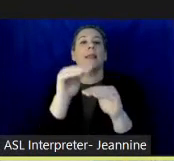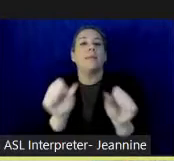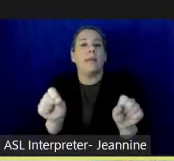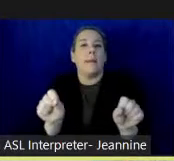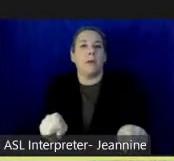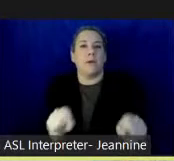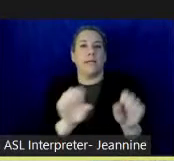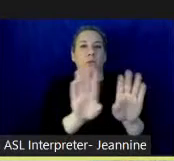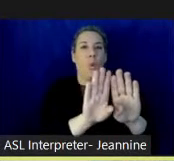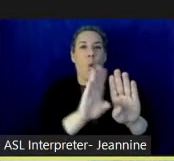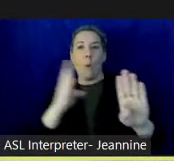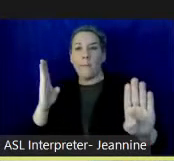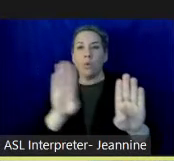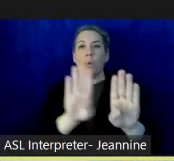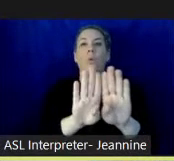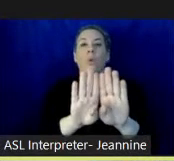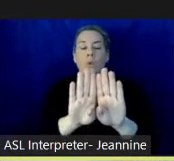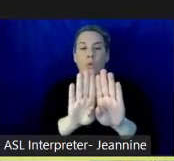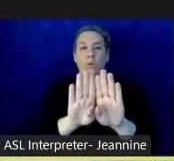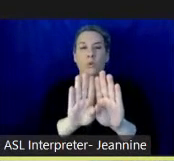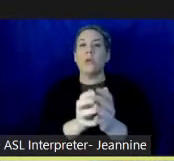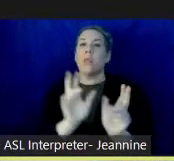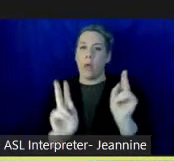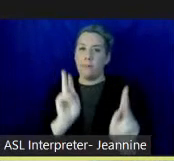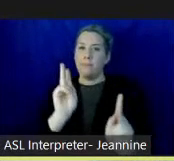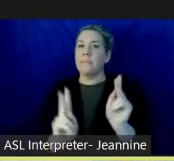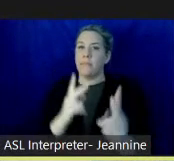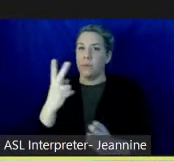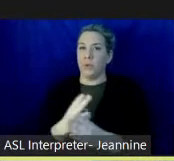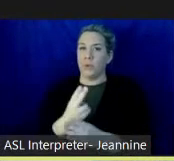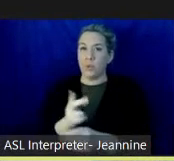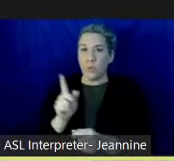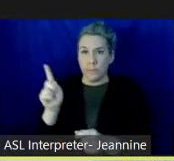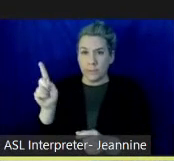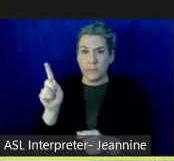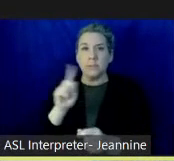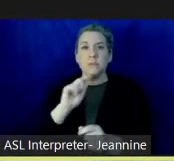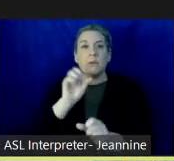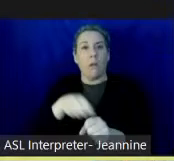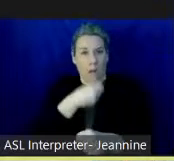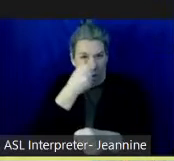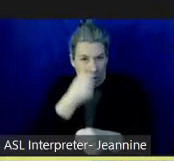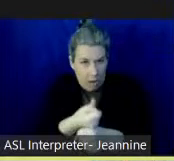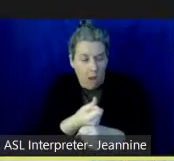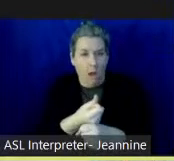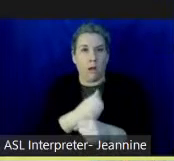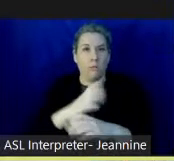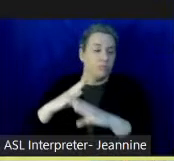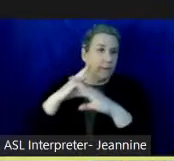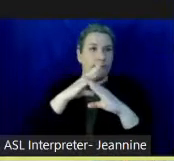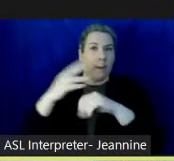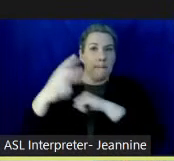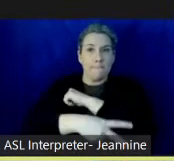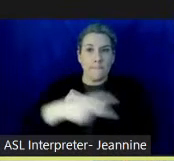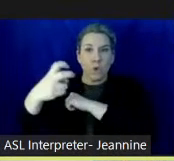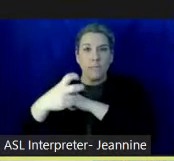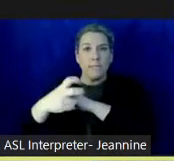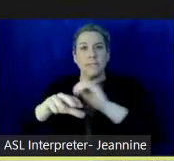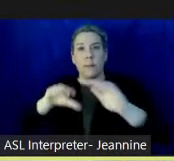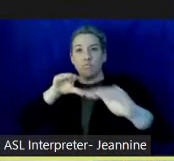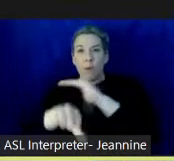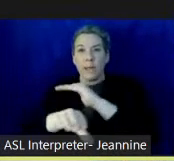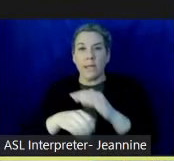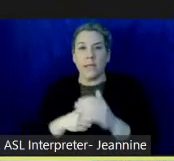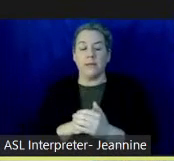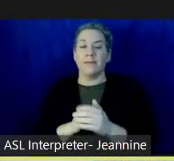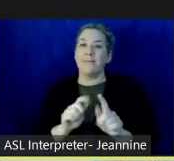door to open and close. A lot of folks in the community use them to lock their doors and prevent burglaries and break-ins. The problem with these